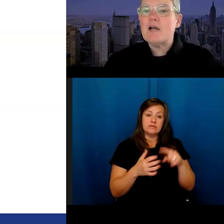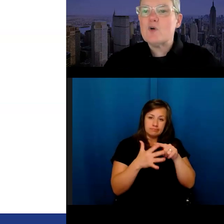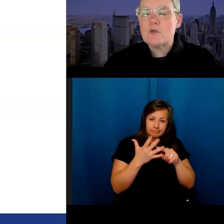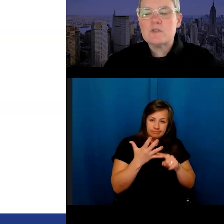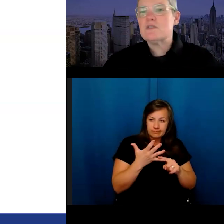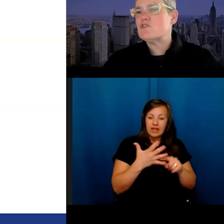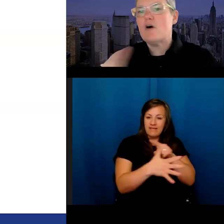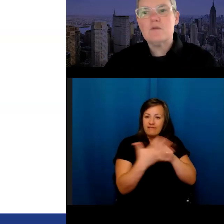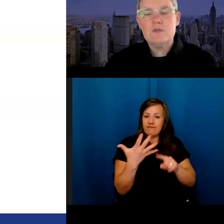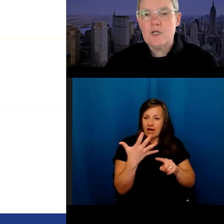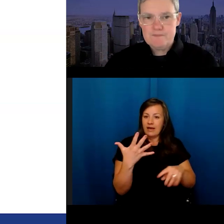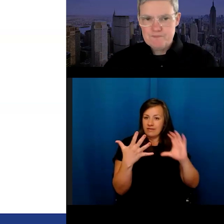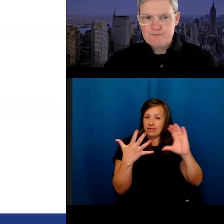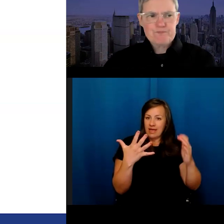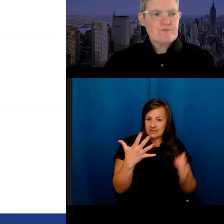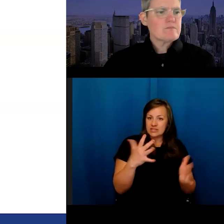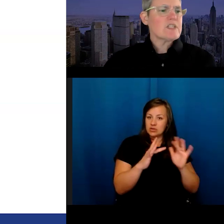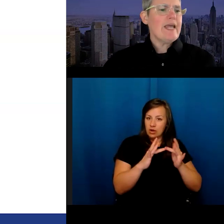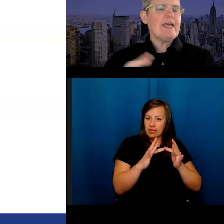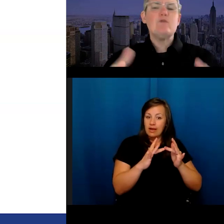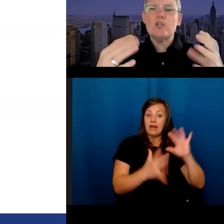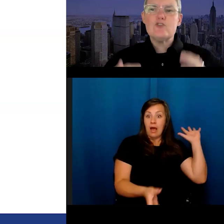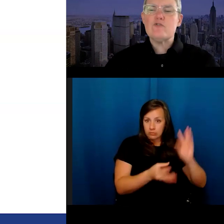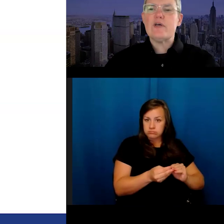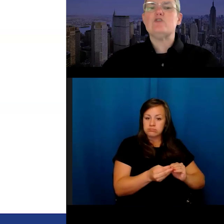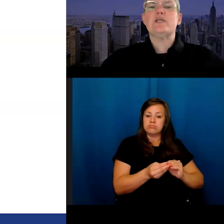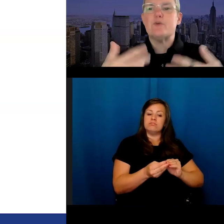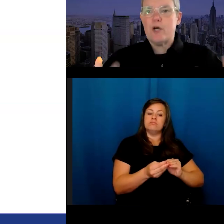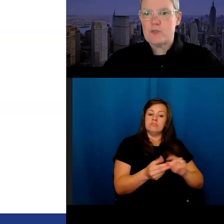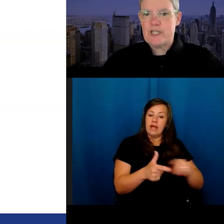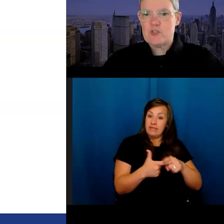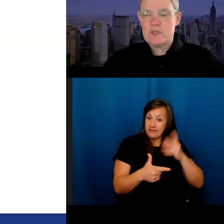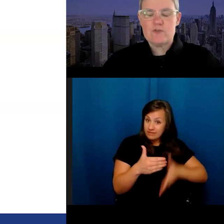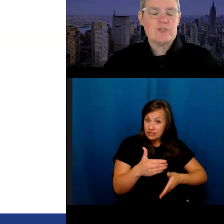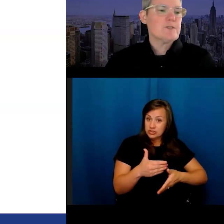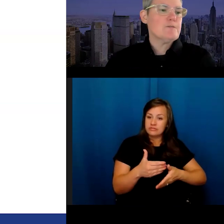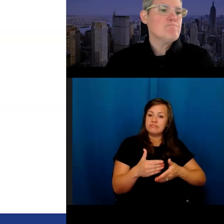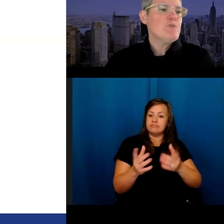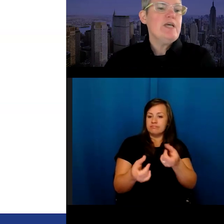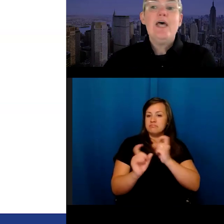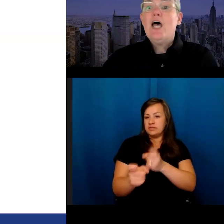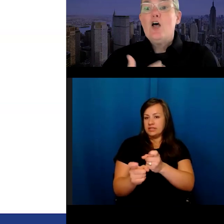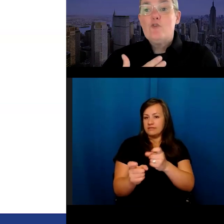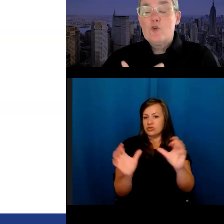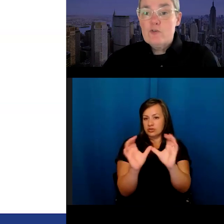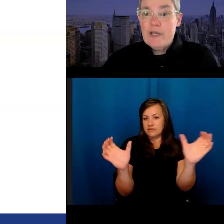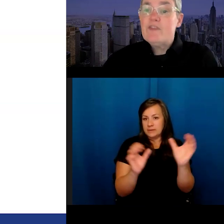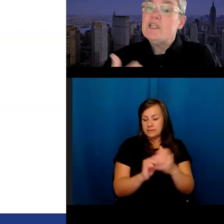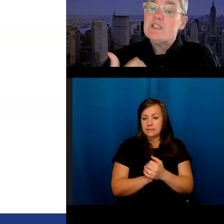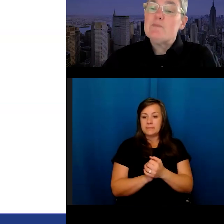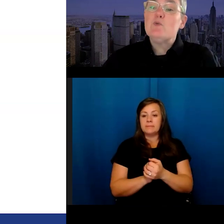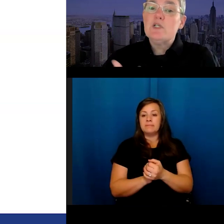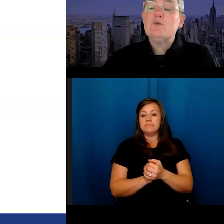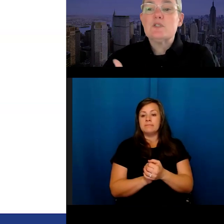about 5 courses. It's all online. And once you do that, you would get the project management certificate.